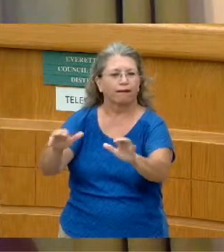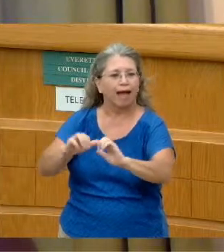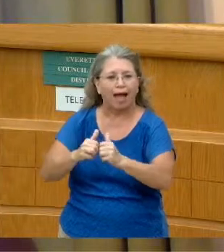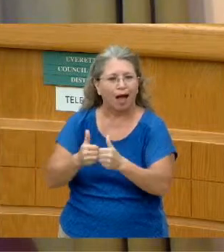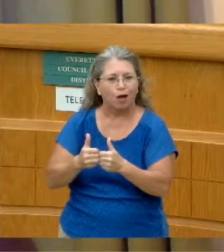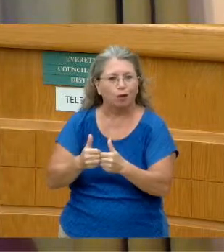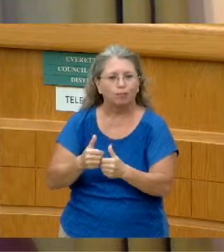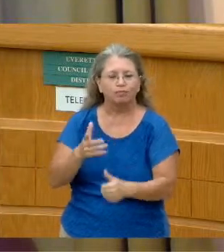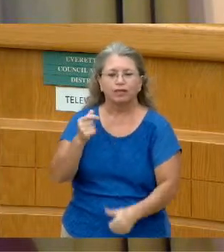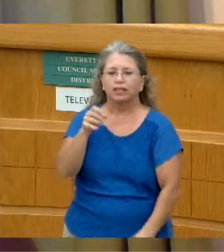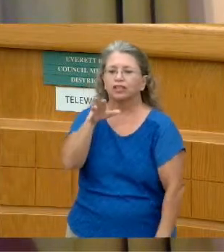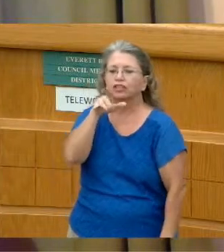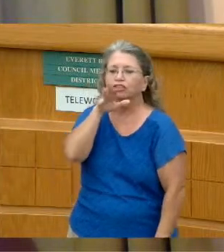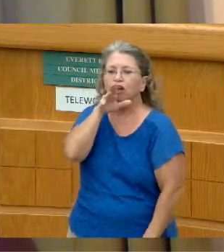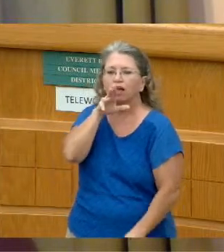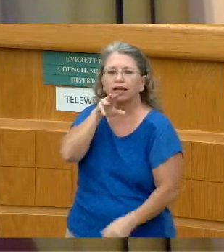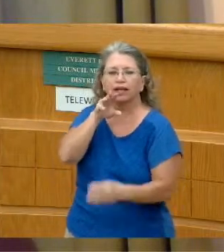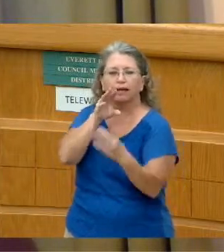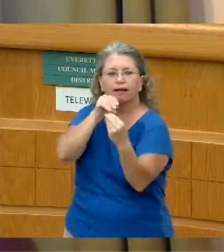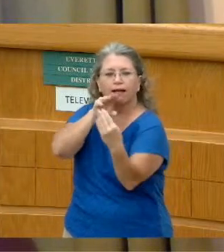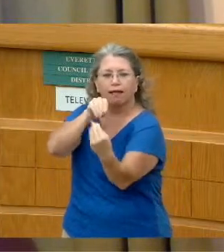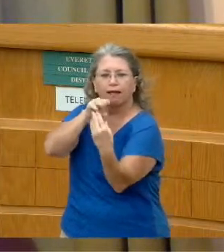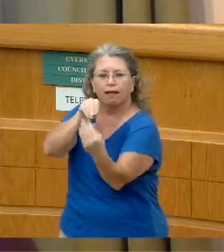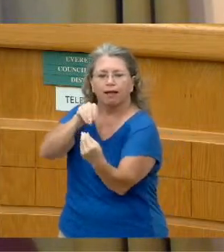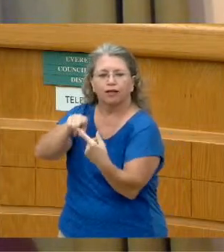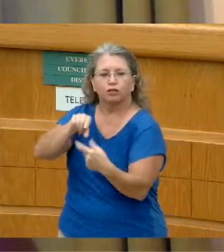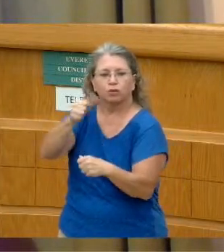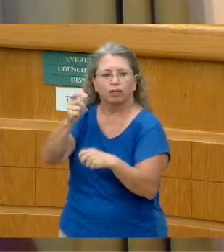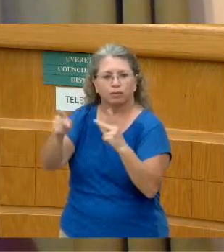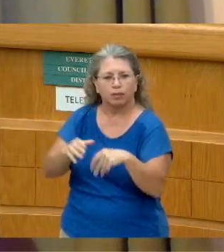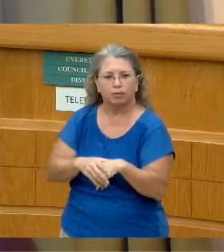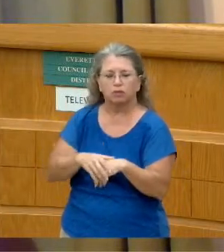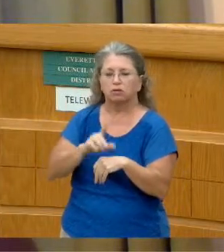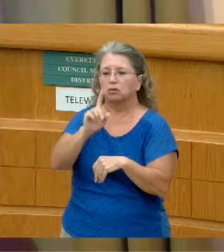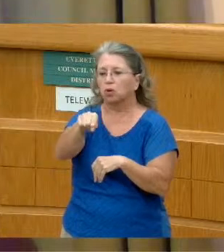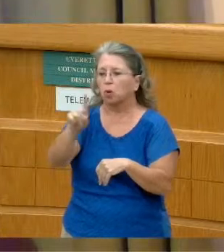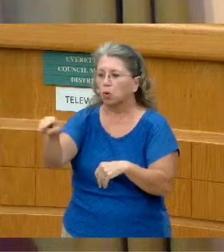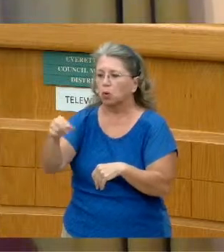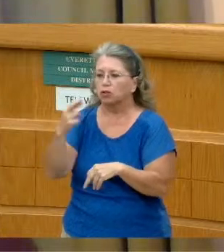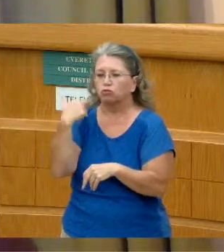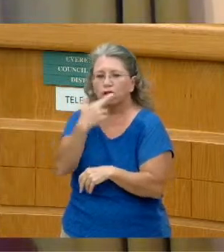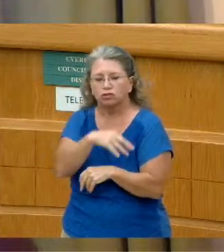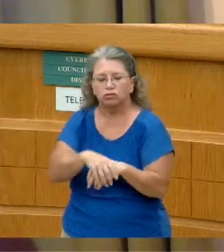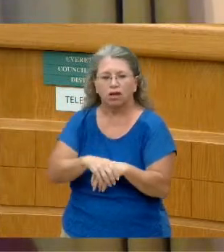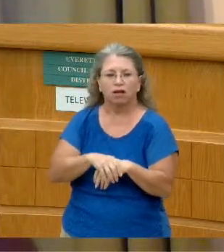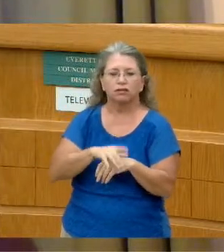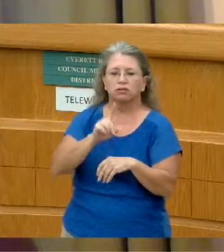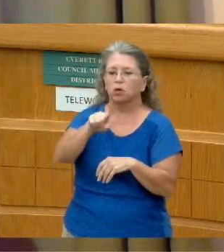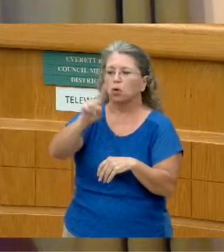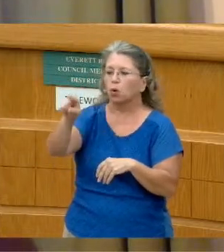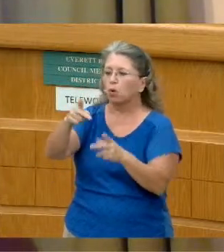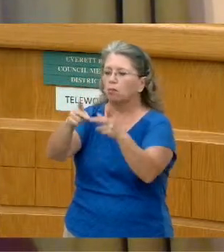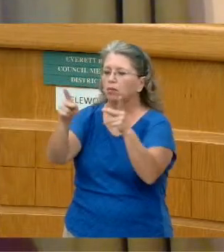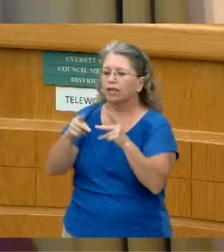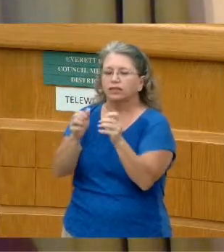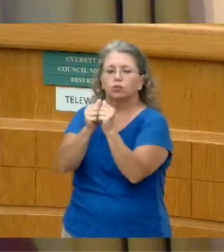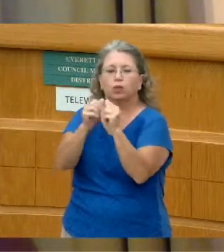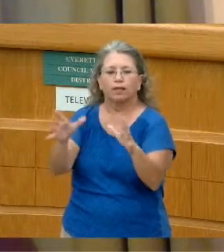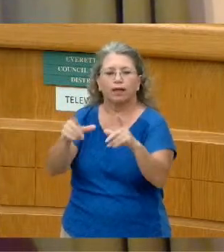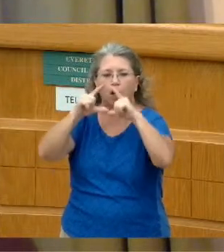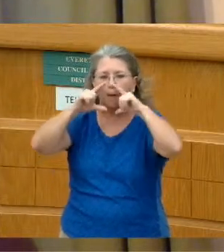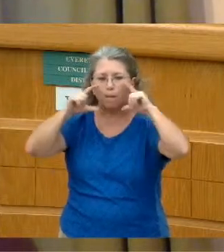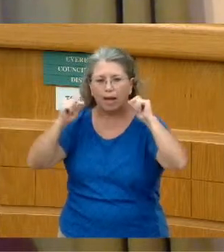By talking to others back at her job, at the restaurant, and at the other places she's going to without wearing a mask.